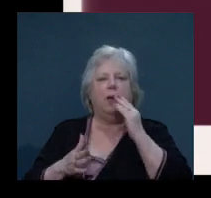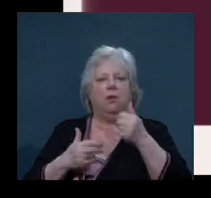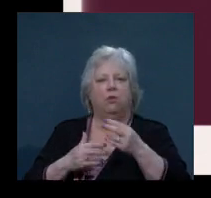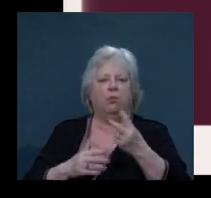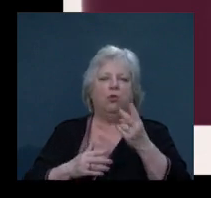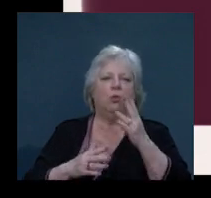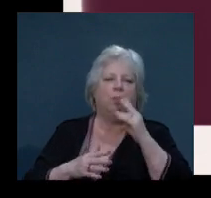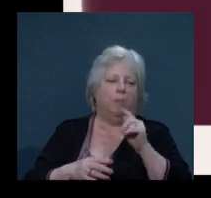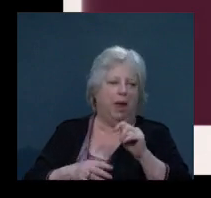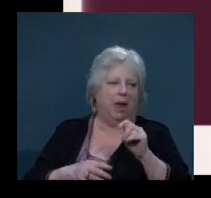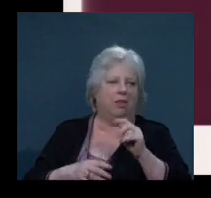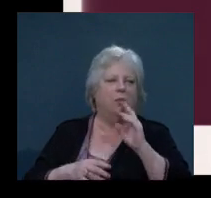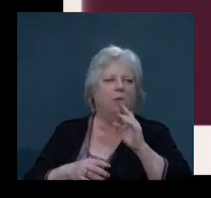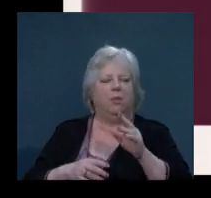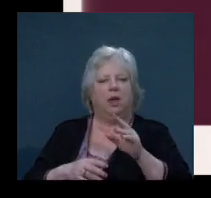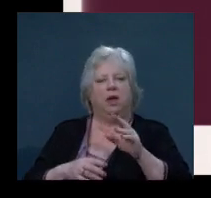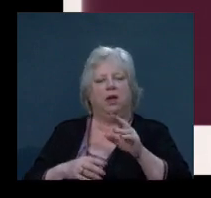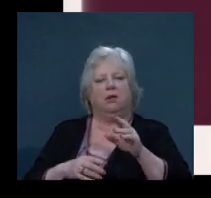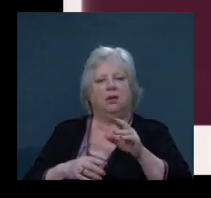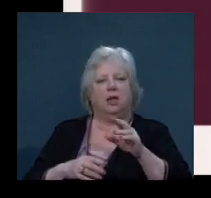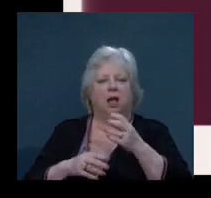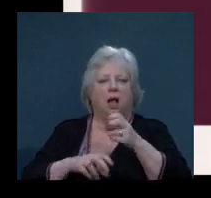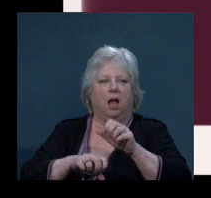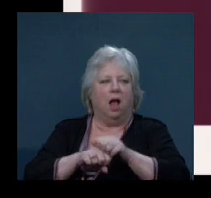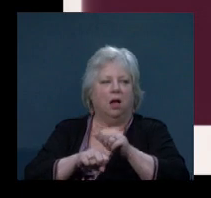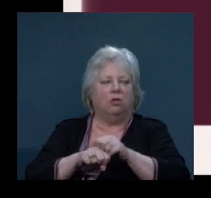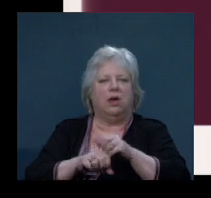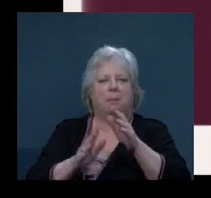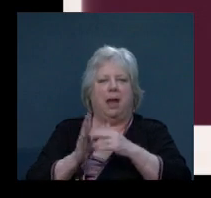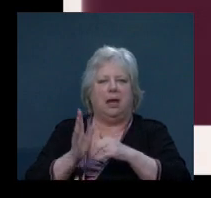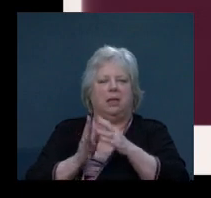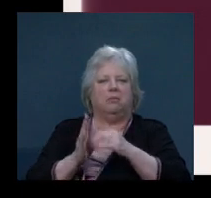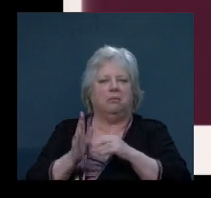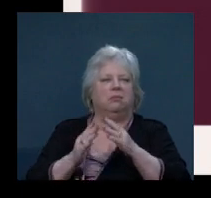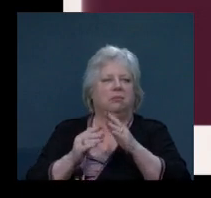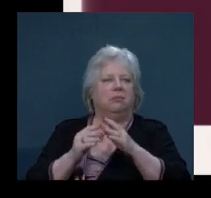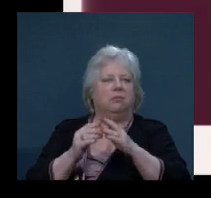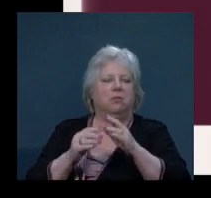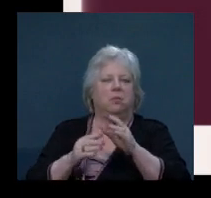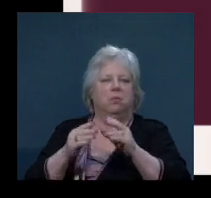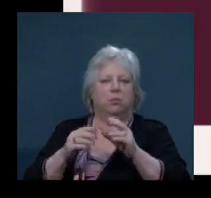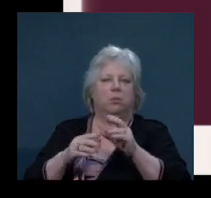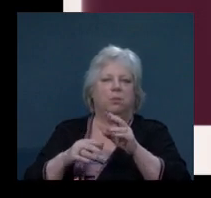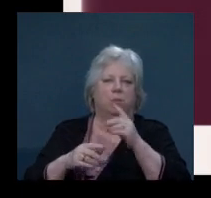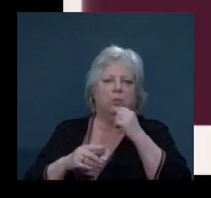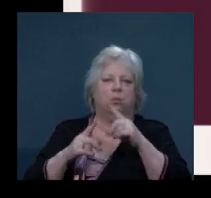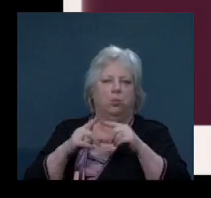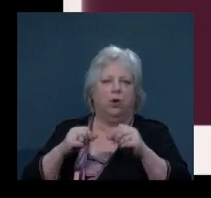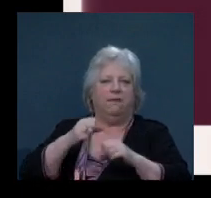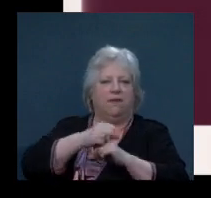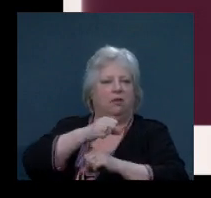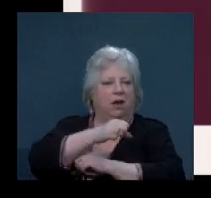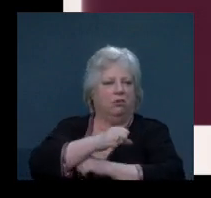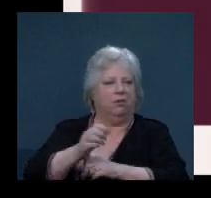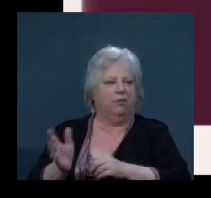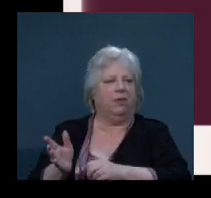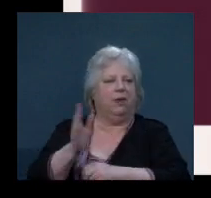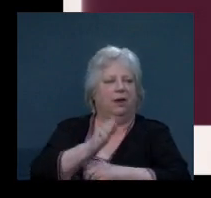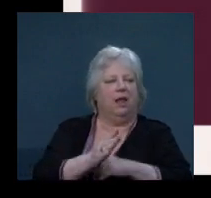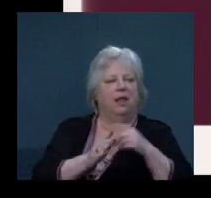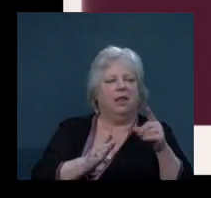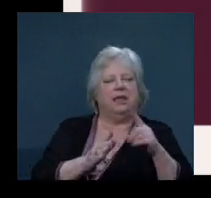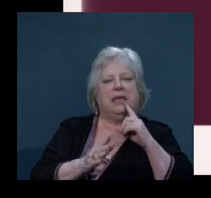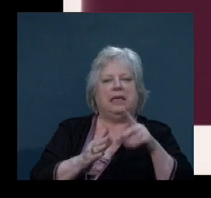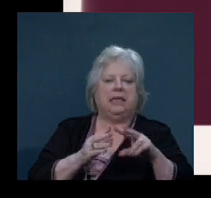be a hardy board, concrete siding type painted structure, brick foundation. The next one, this